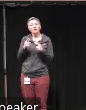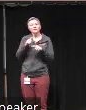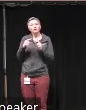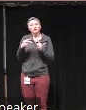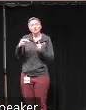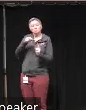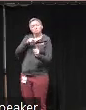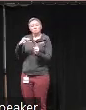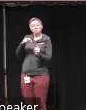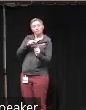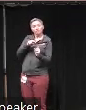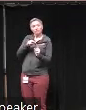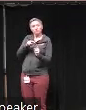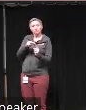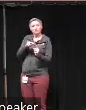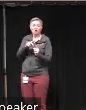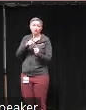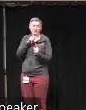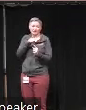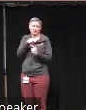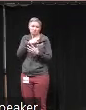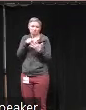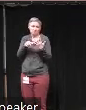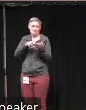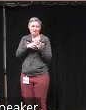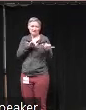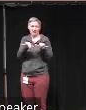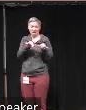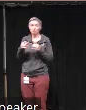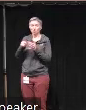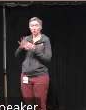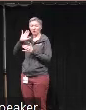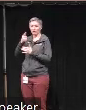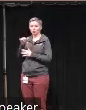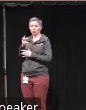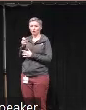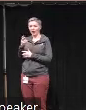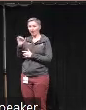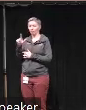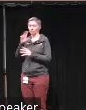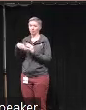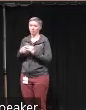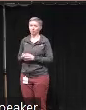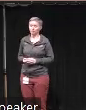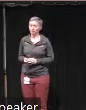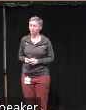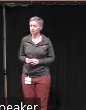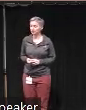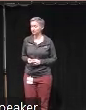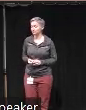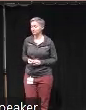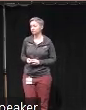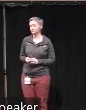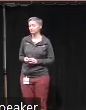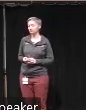of spelling out, saying things that George Engel once talked about. The 4